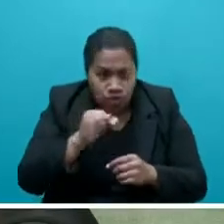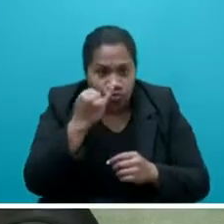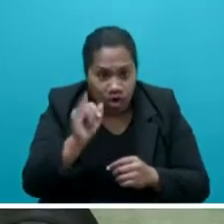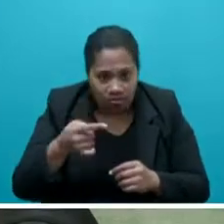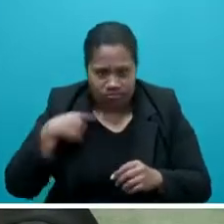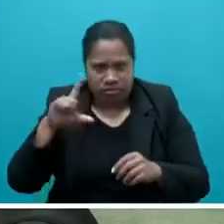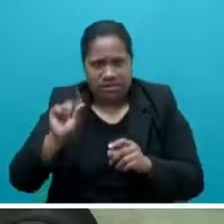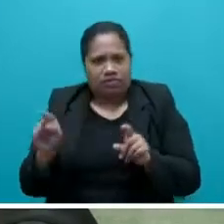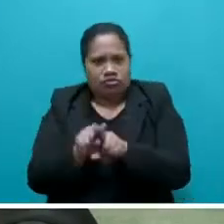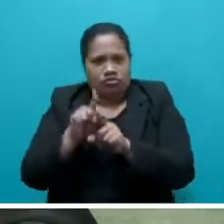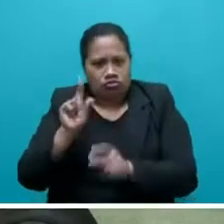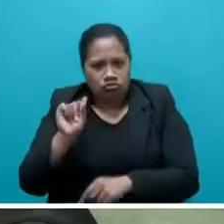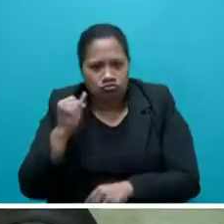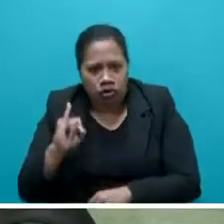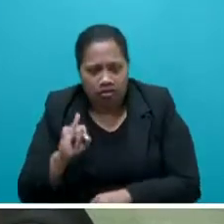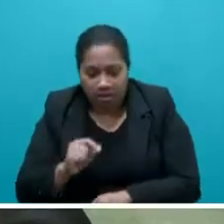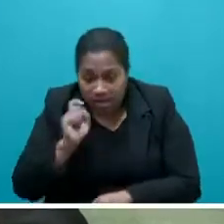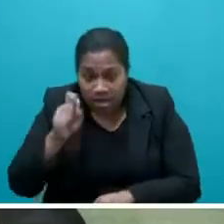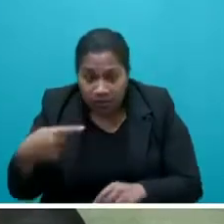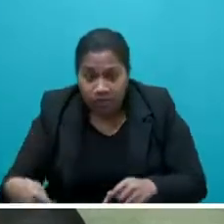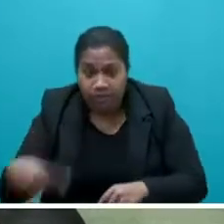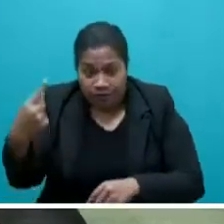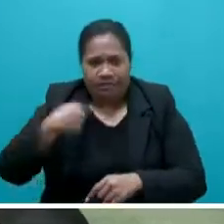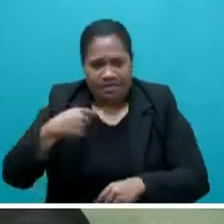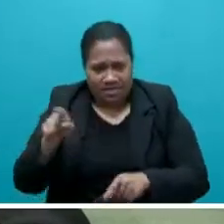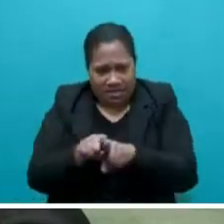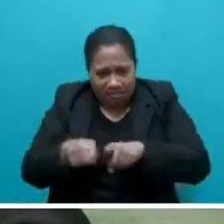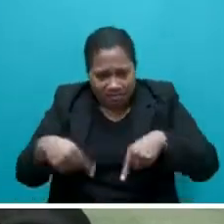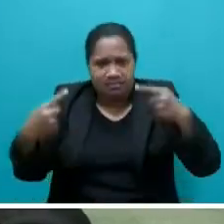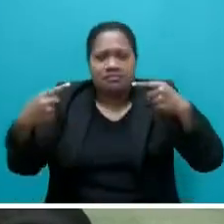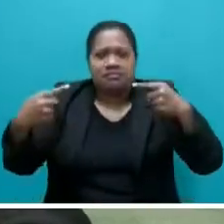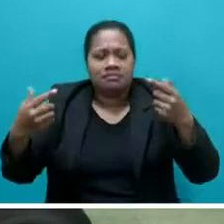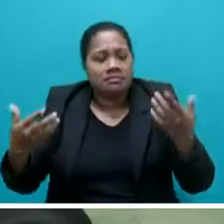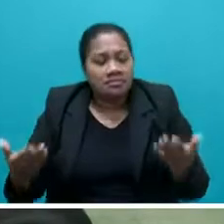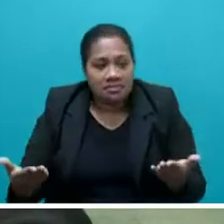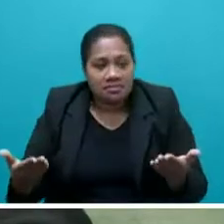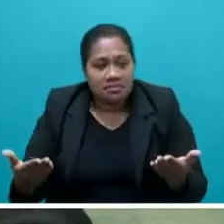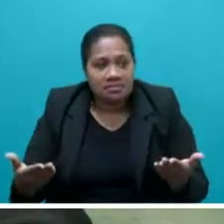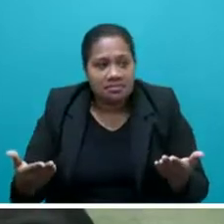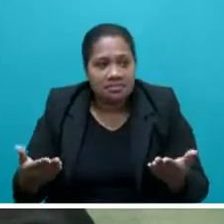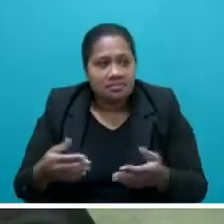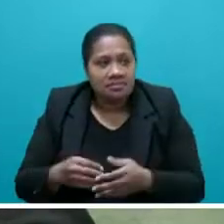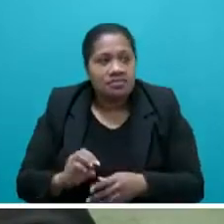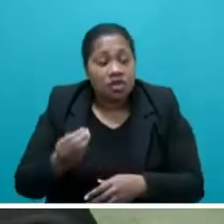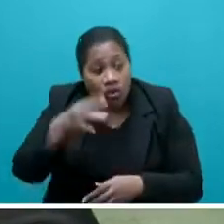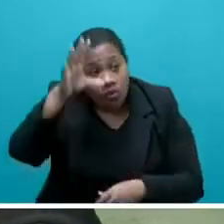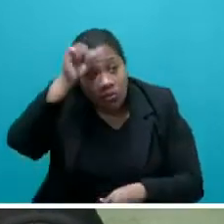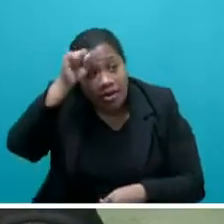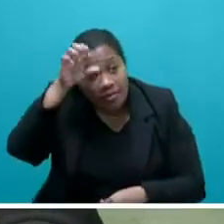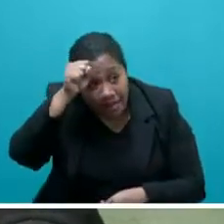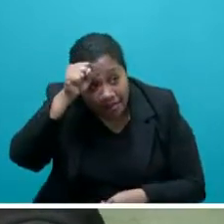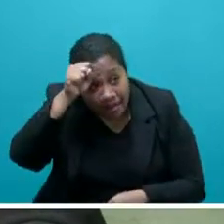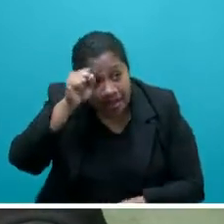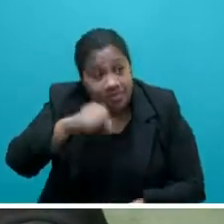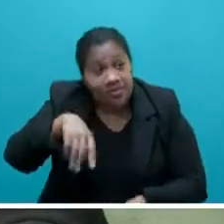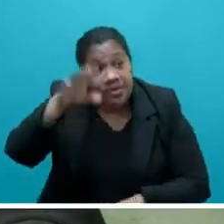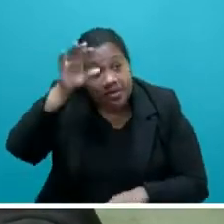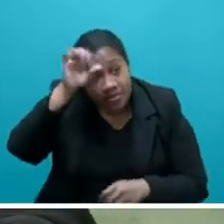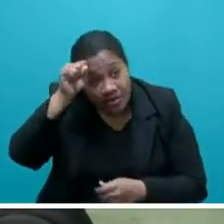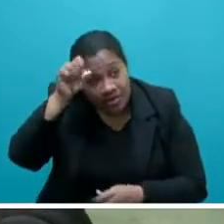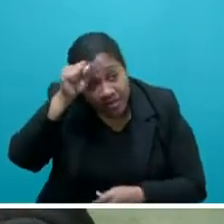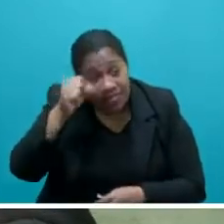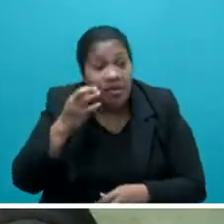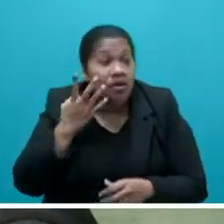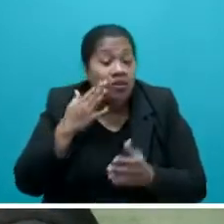swine matters. And that's from the Old Testament, Mr. Speaker, sir. So this is the level. Remember when